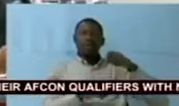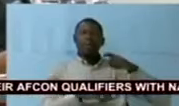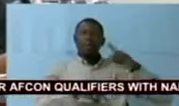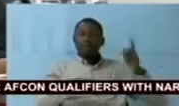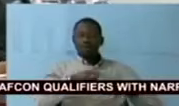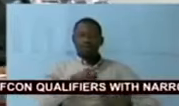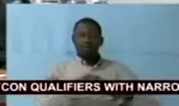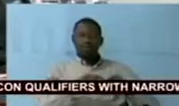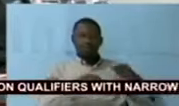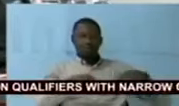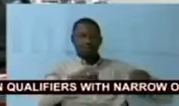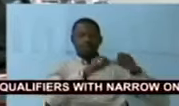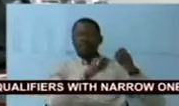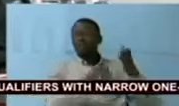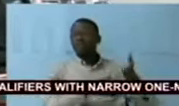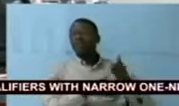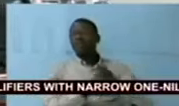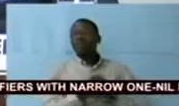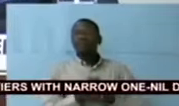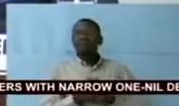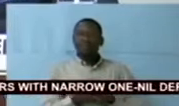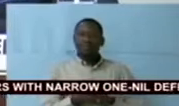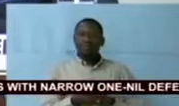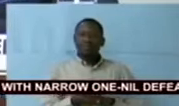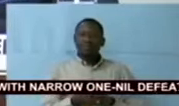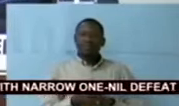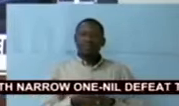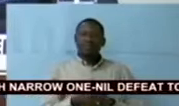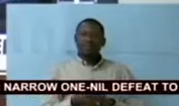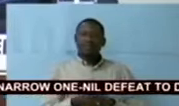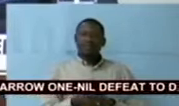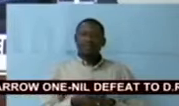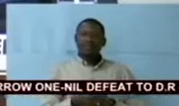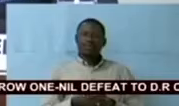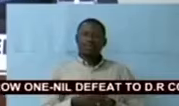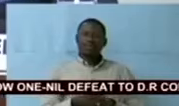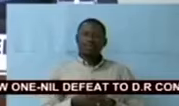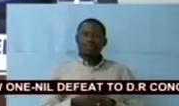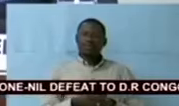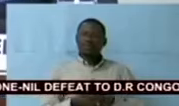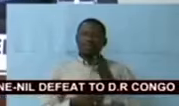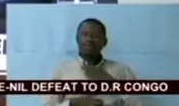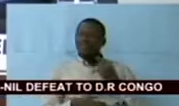someone. It would have been shocking if the court had ruled in your favor.